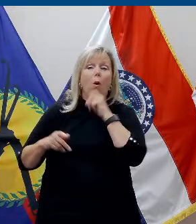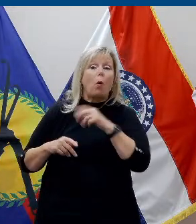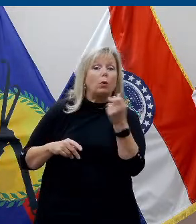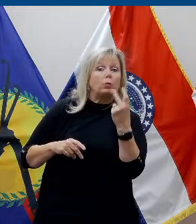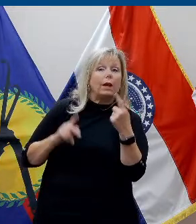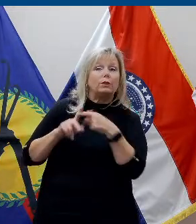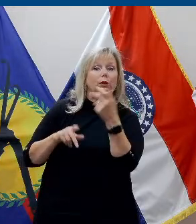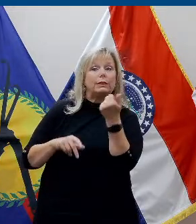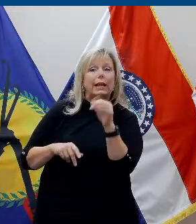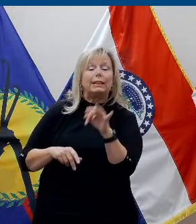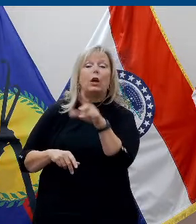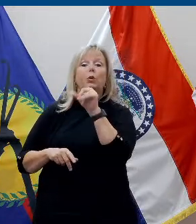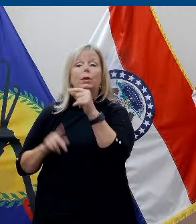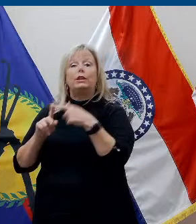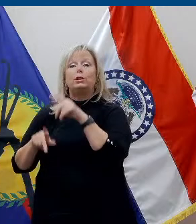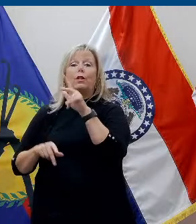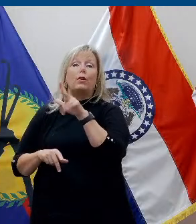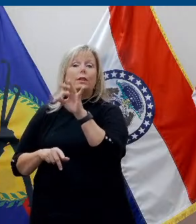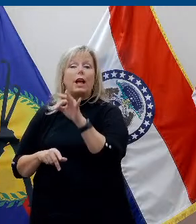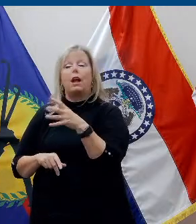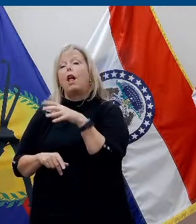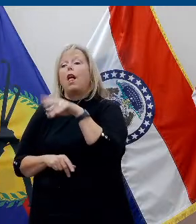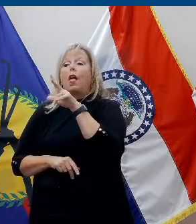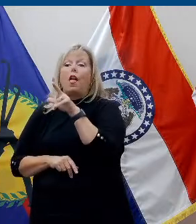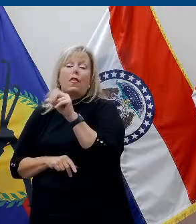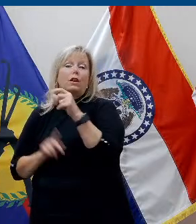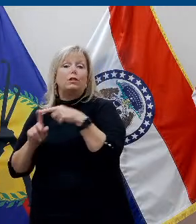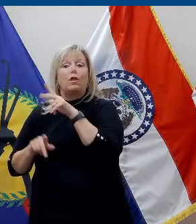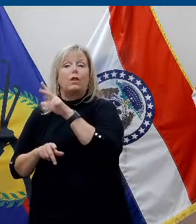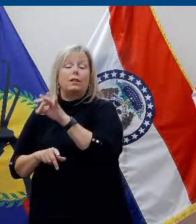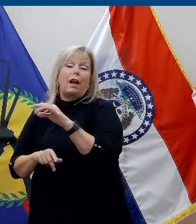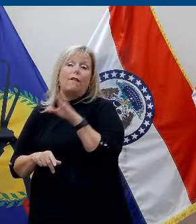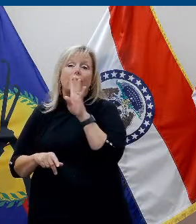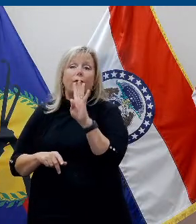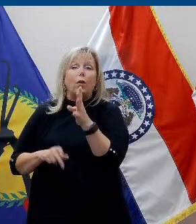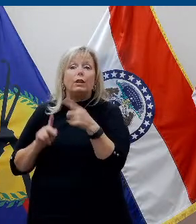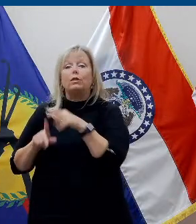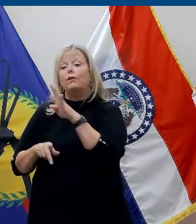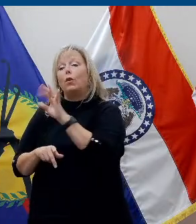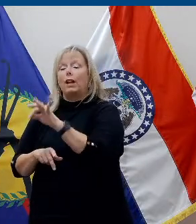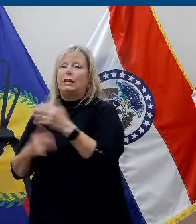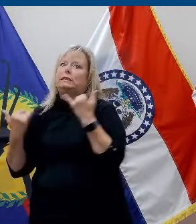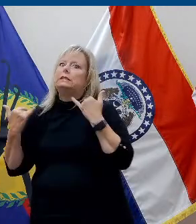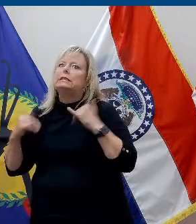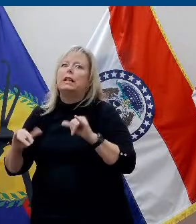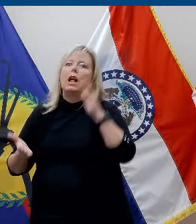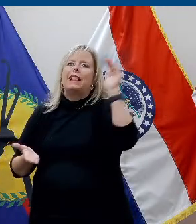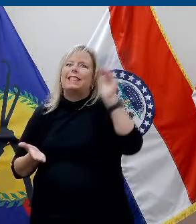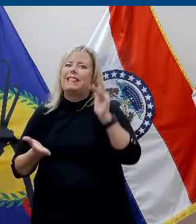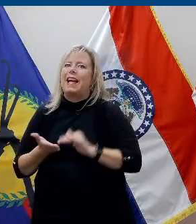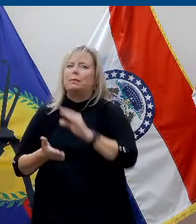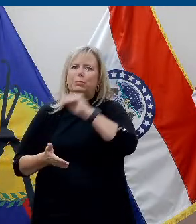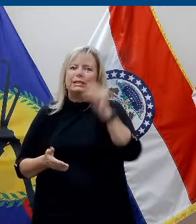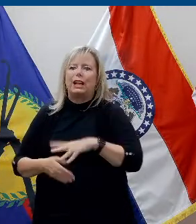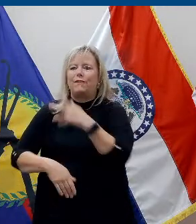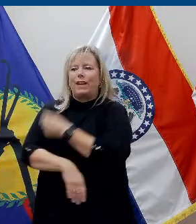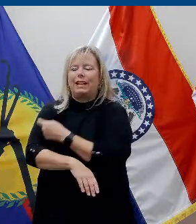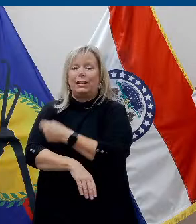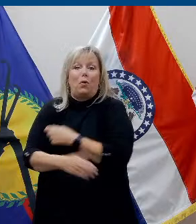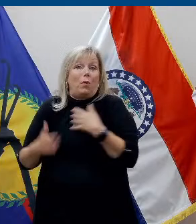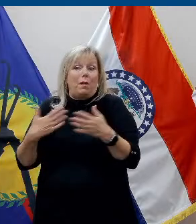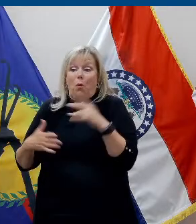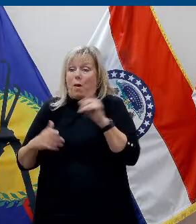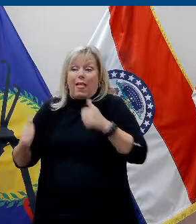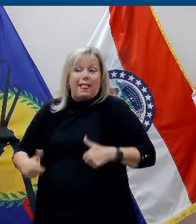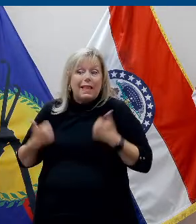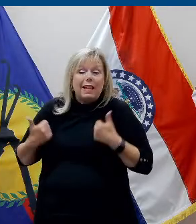to 29-year-olds, 30 to 39, and 40 to 49 are still much lower vaccinated regardless of where they